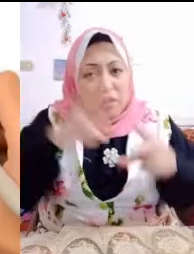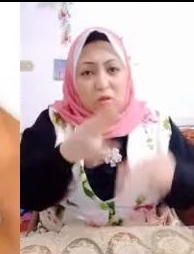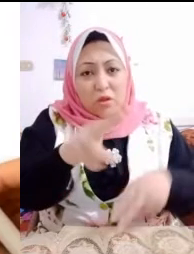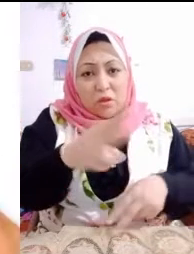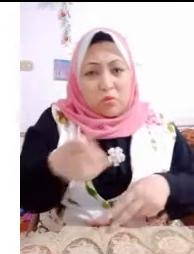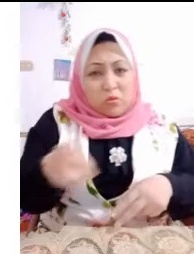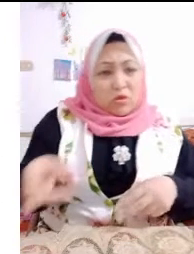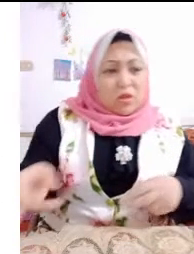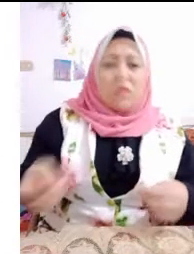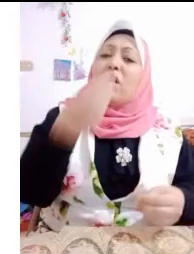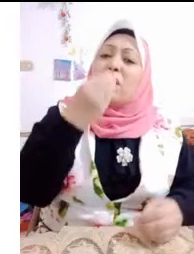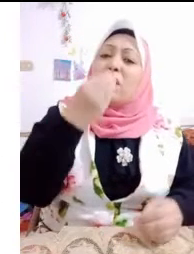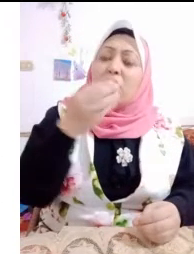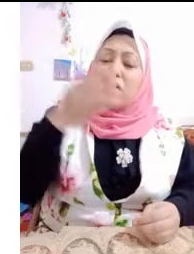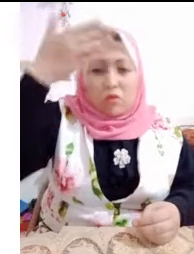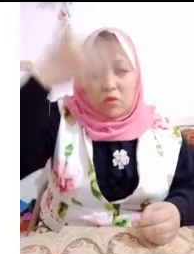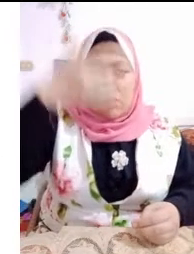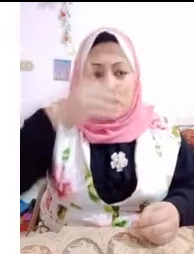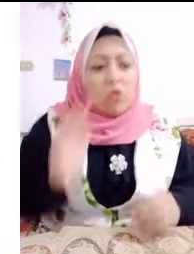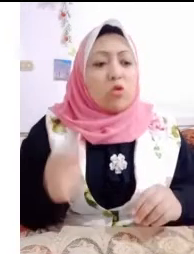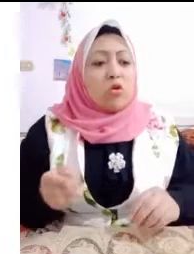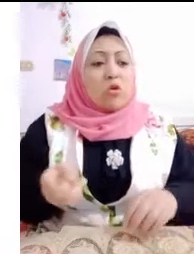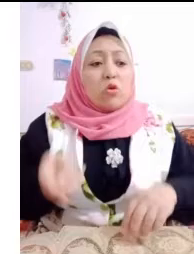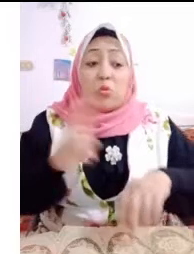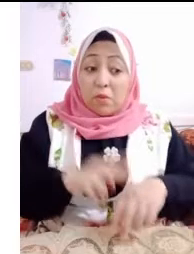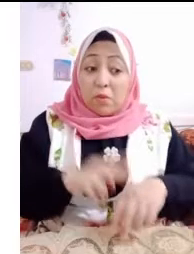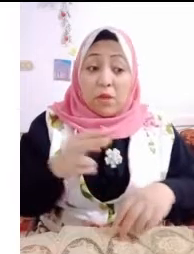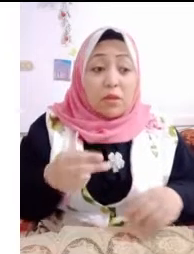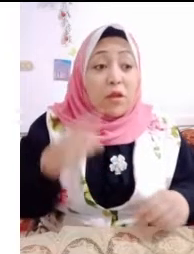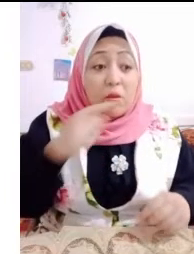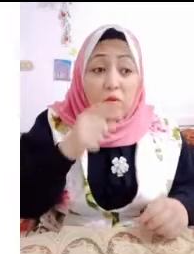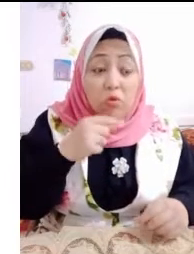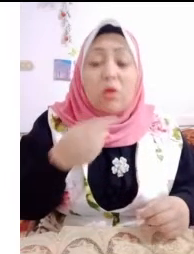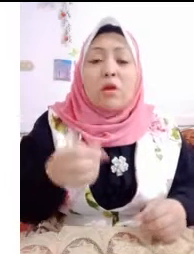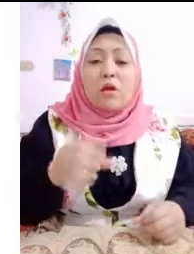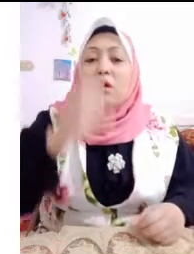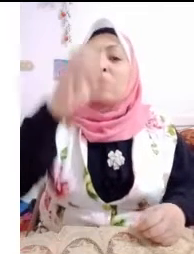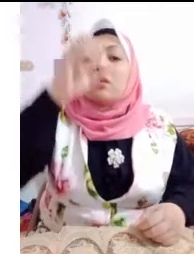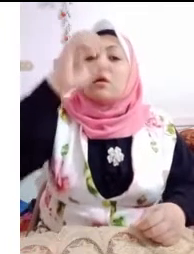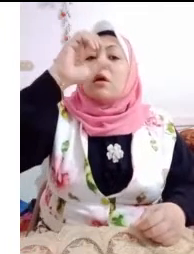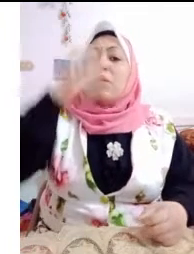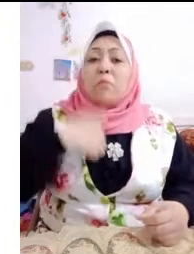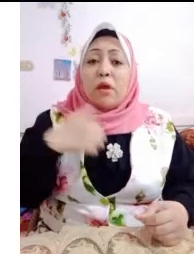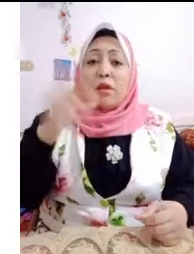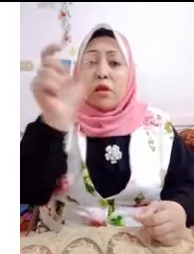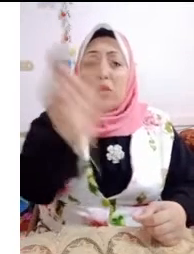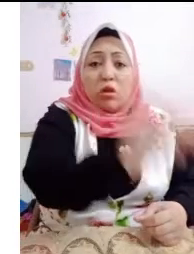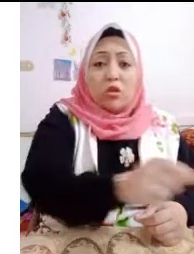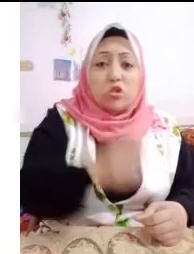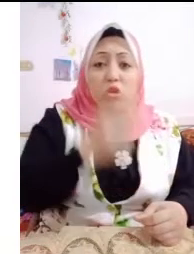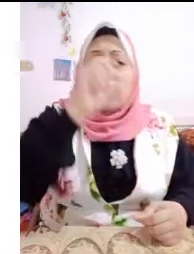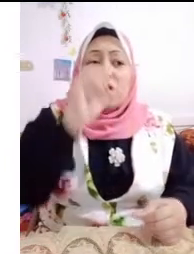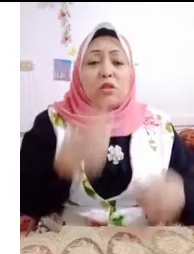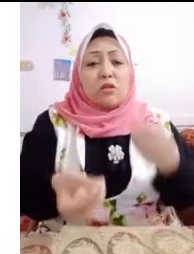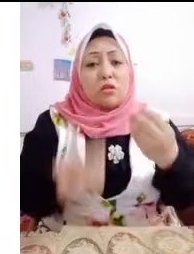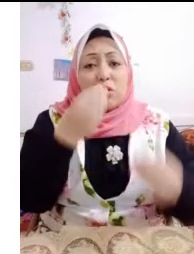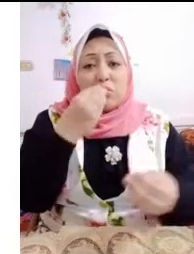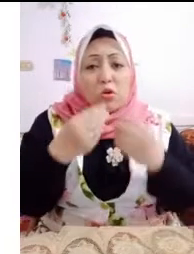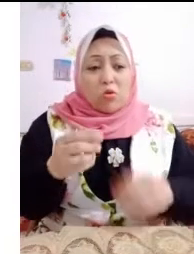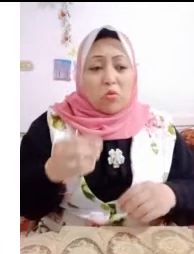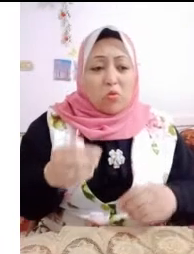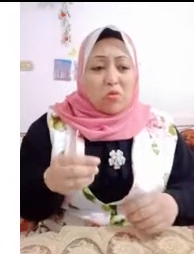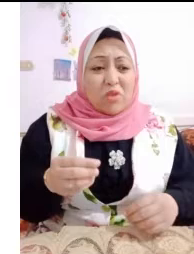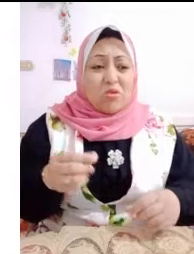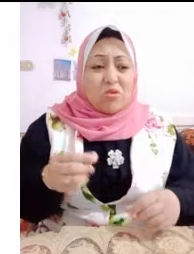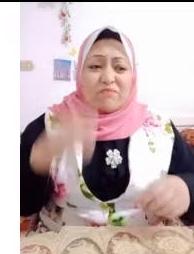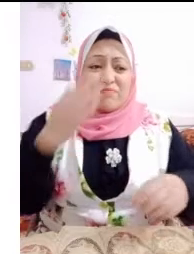cause them to choke. Recently, studies have shown that also humans drinking water and food contains microplastics. That is not a